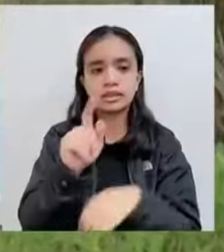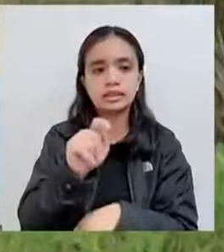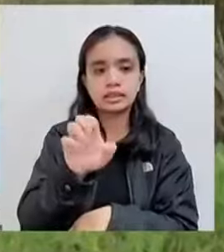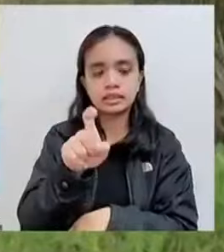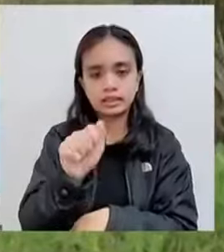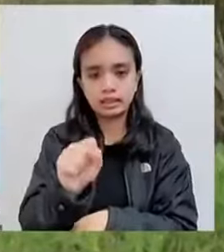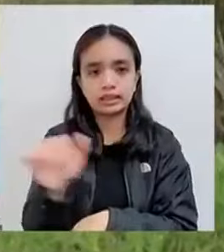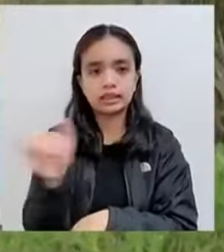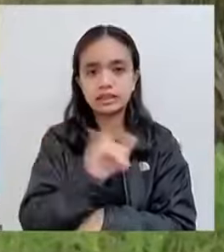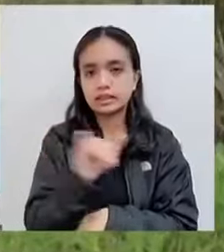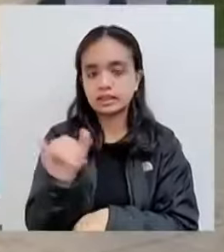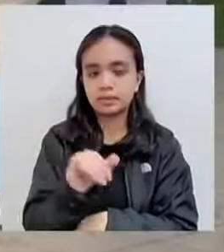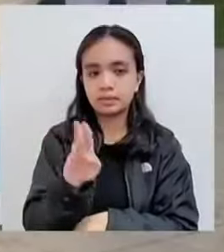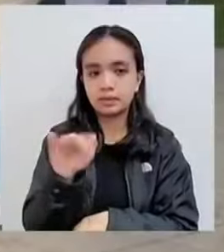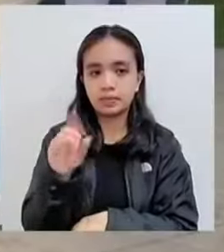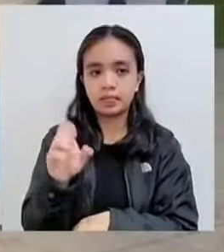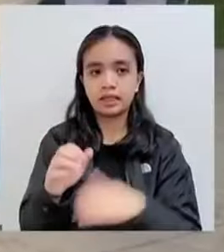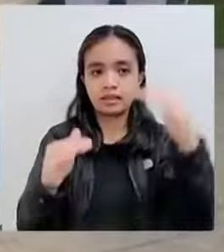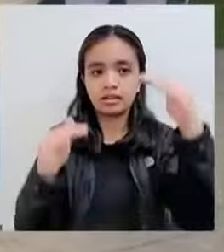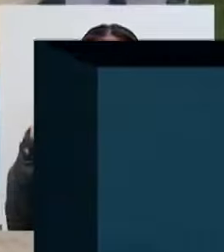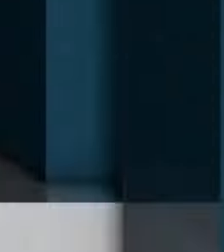by 4 percentage points.